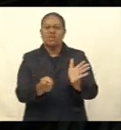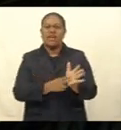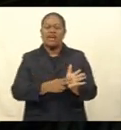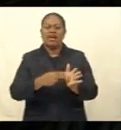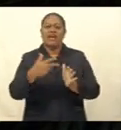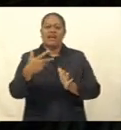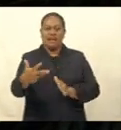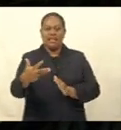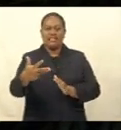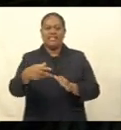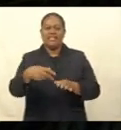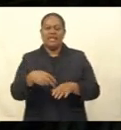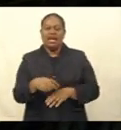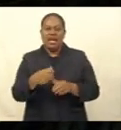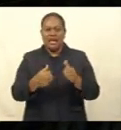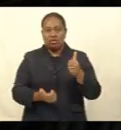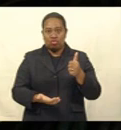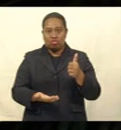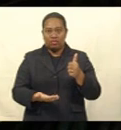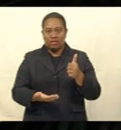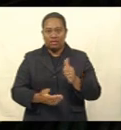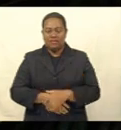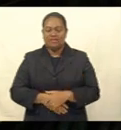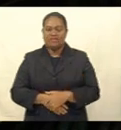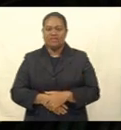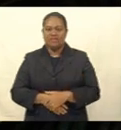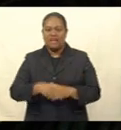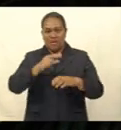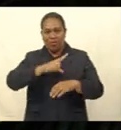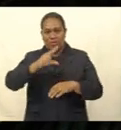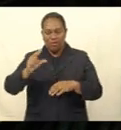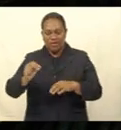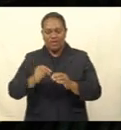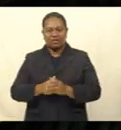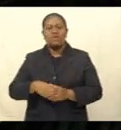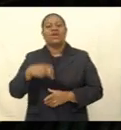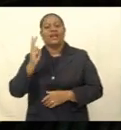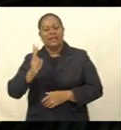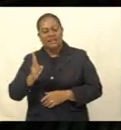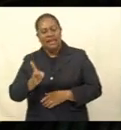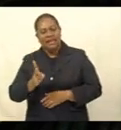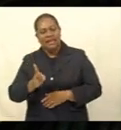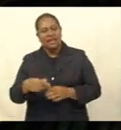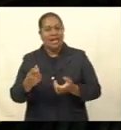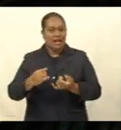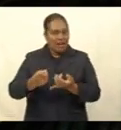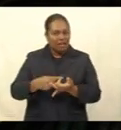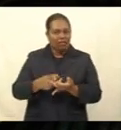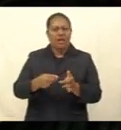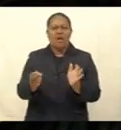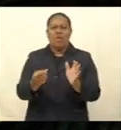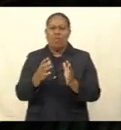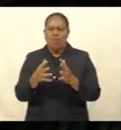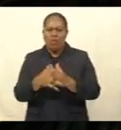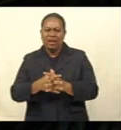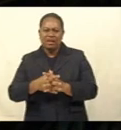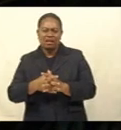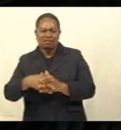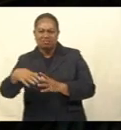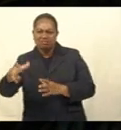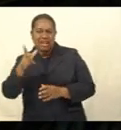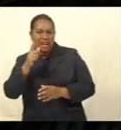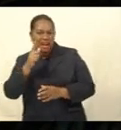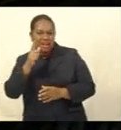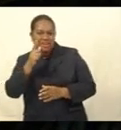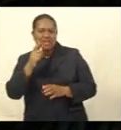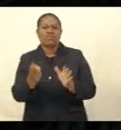at Rups Mega. And the Suva containment zone will again be from Wainandoi up until Nakasi.